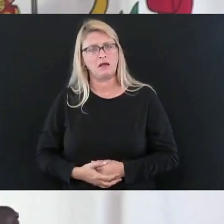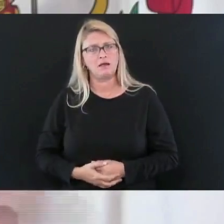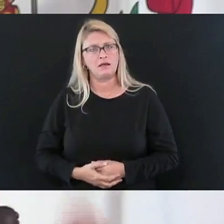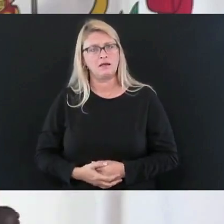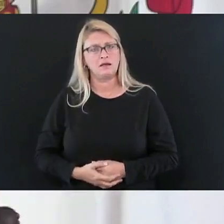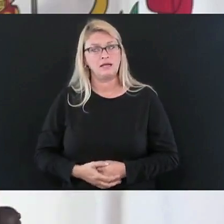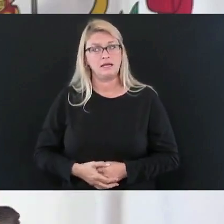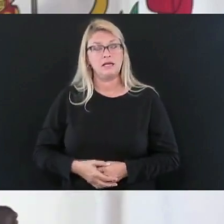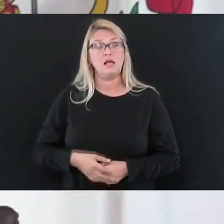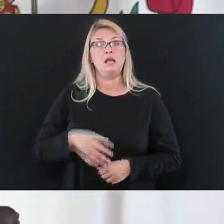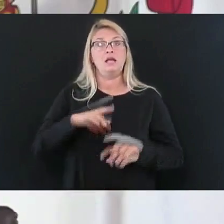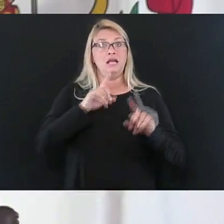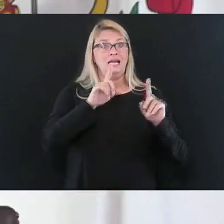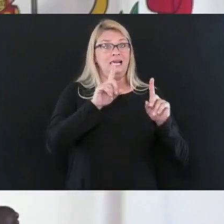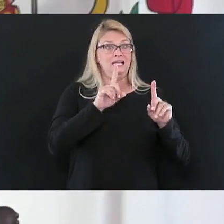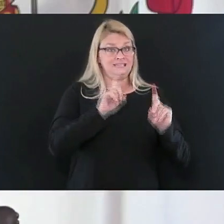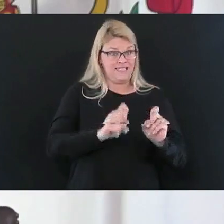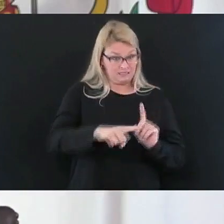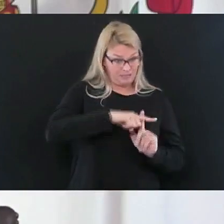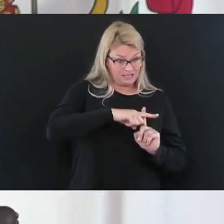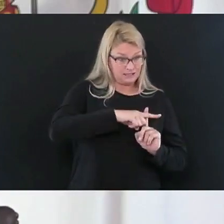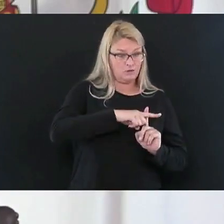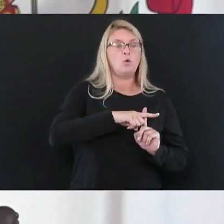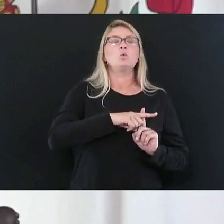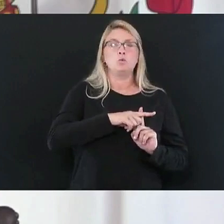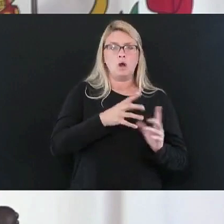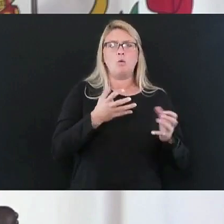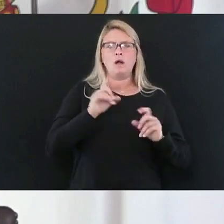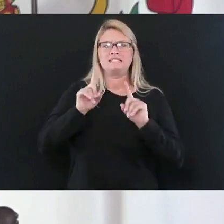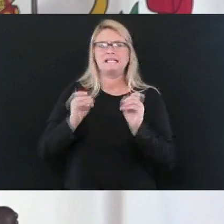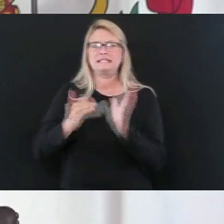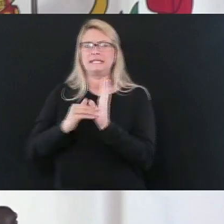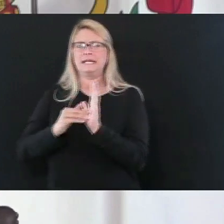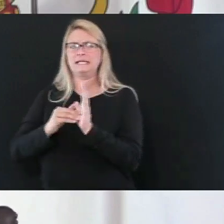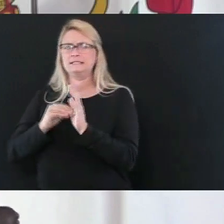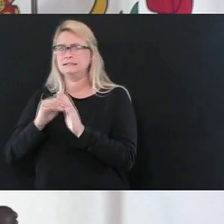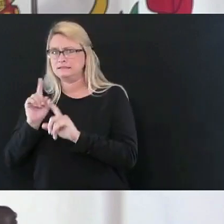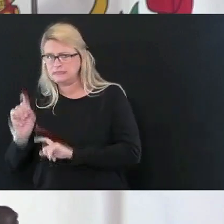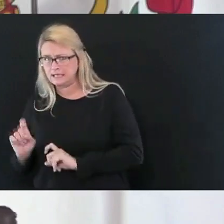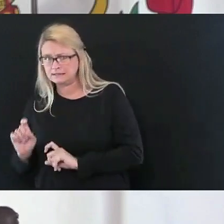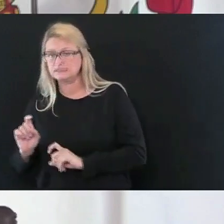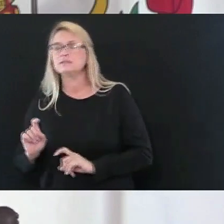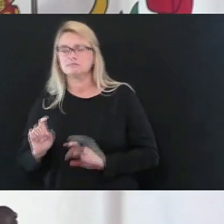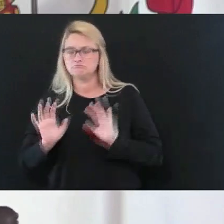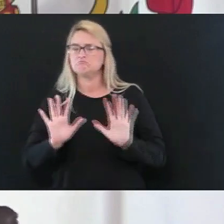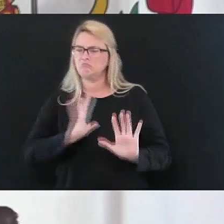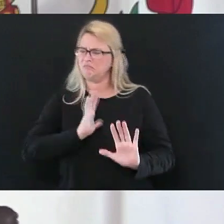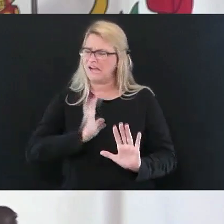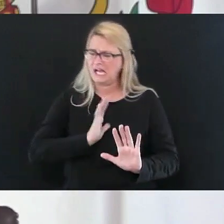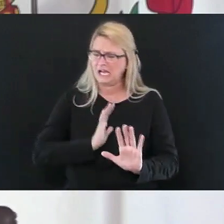can test again to make sure that you're positive. Now, so from the standpoint,